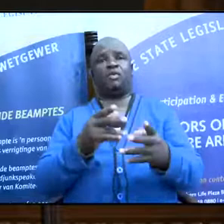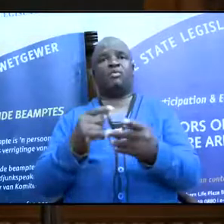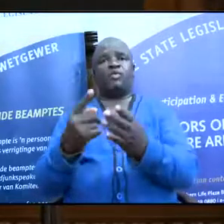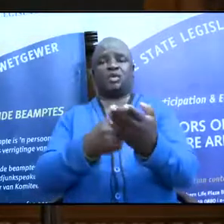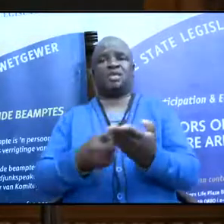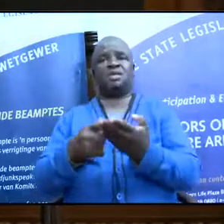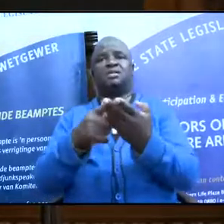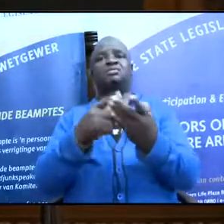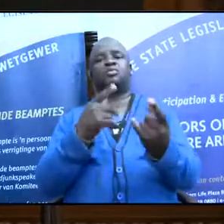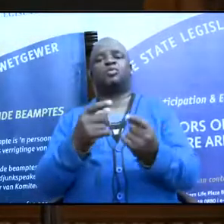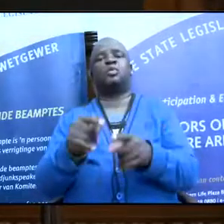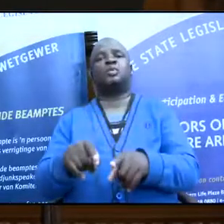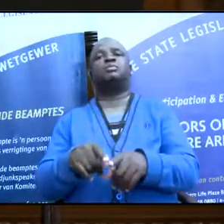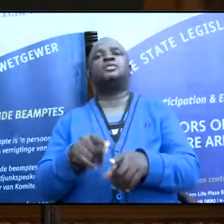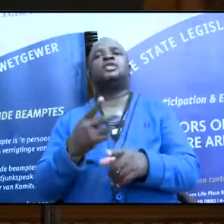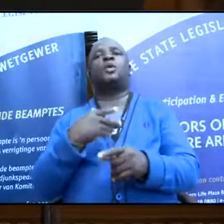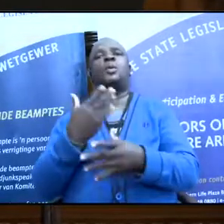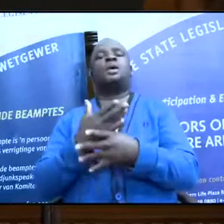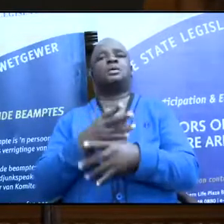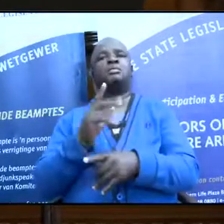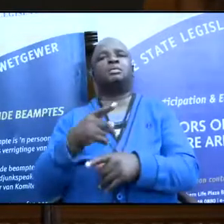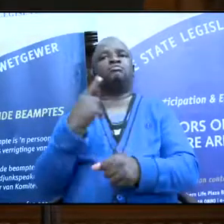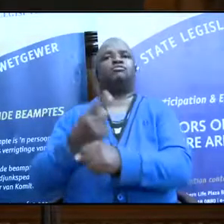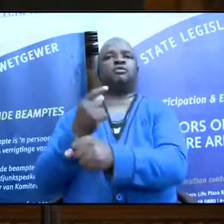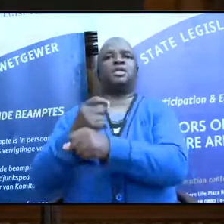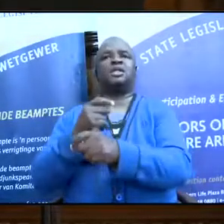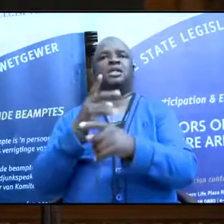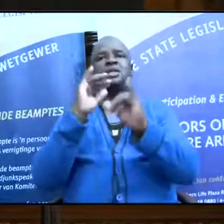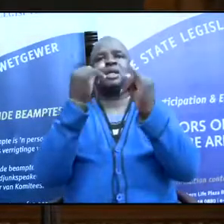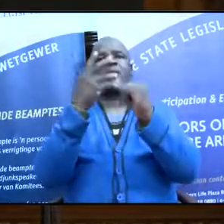some of the work we must always celebrate